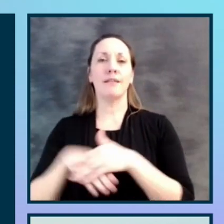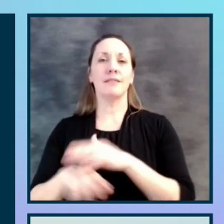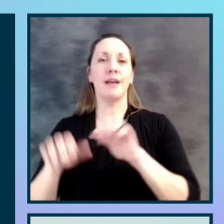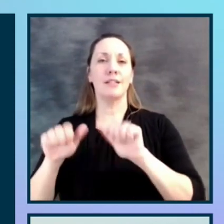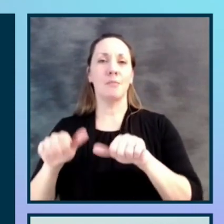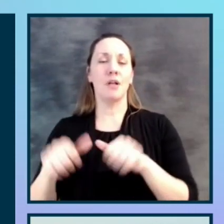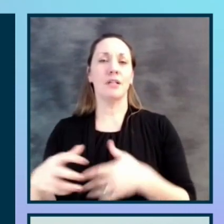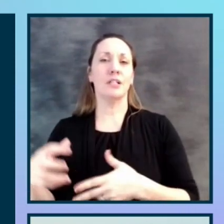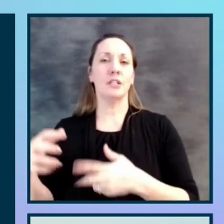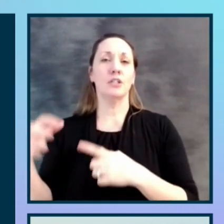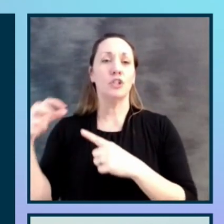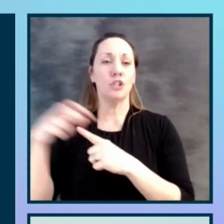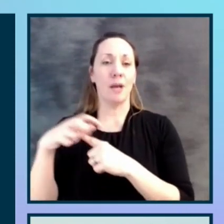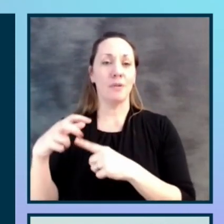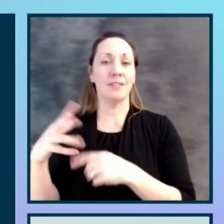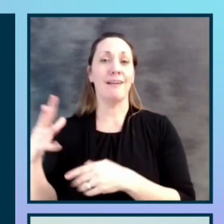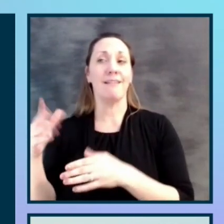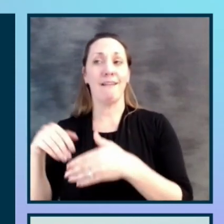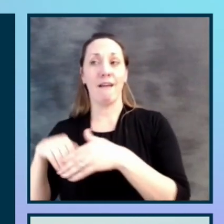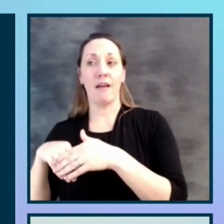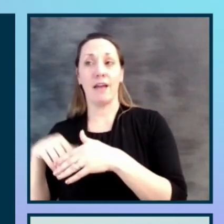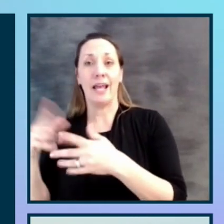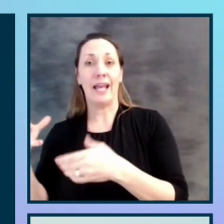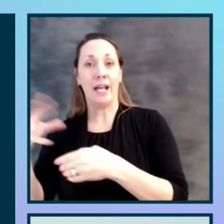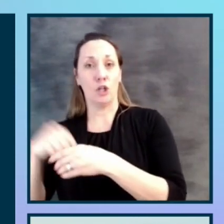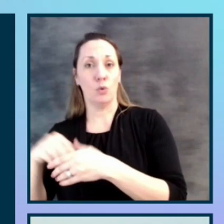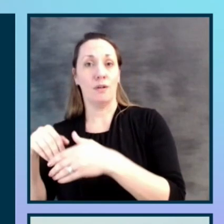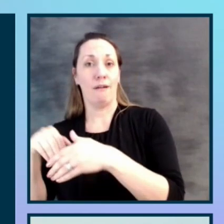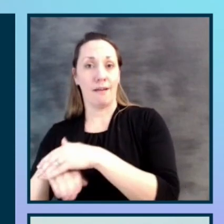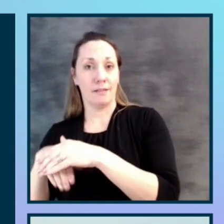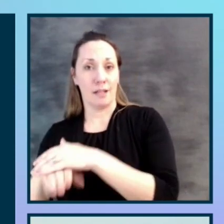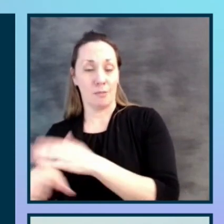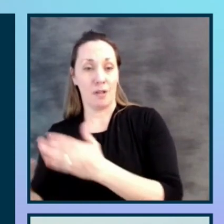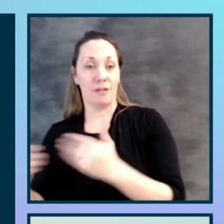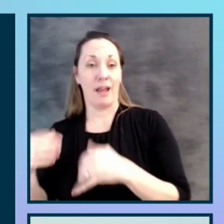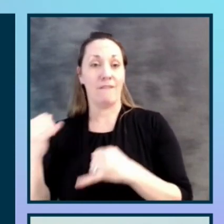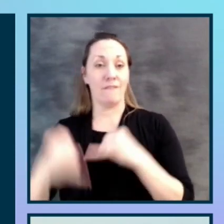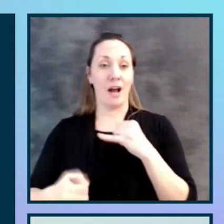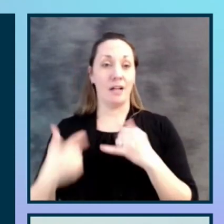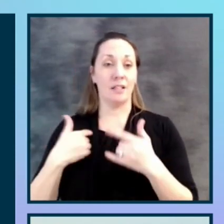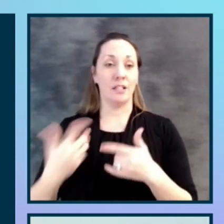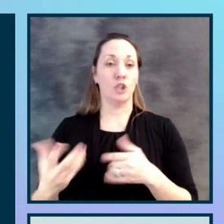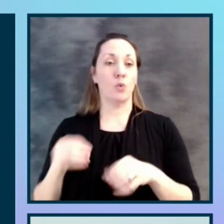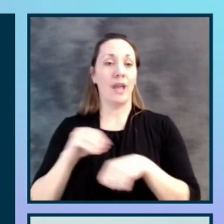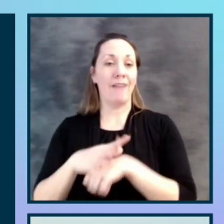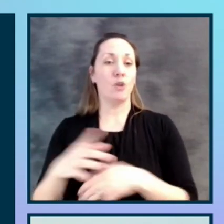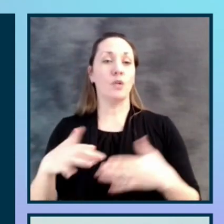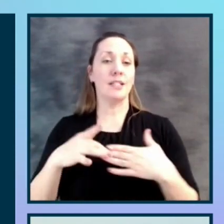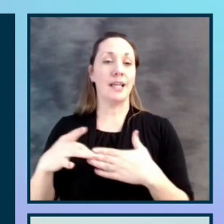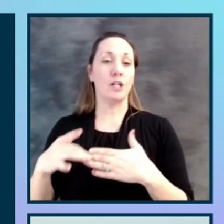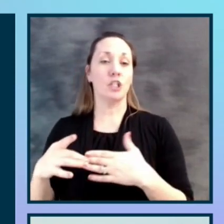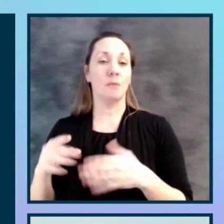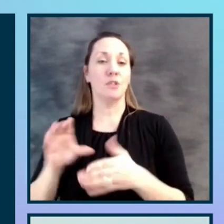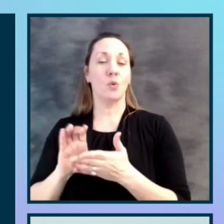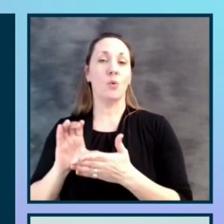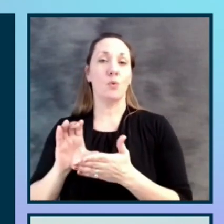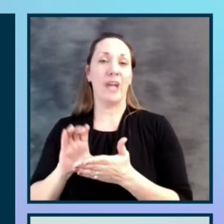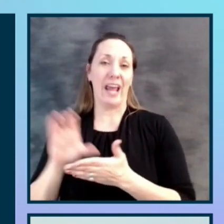into your process. And finally, we'll wrap up with some ways to influence leadership to invest in accessibility.